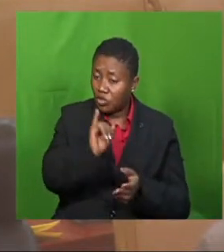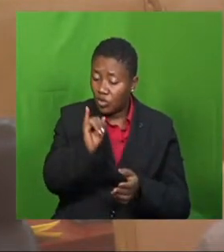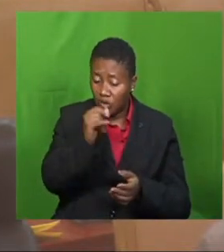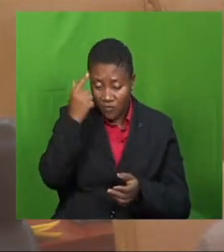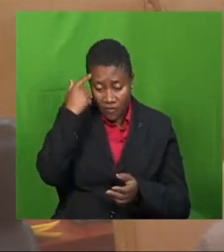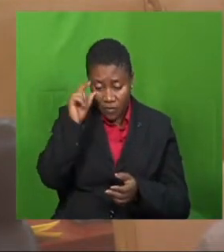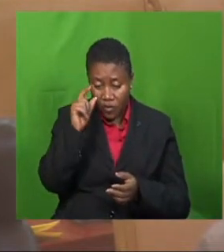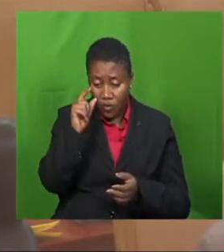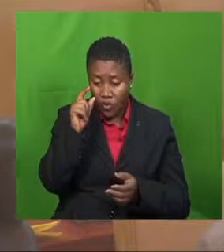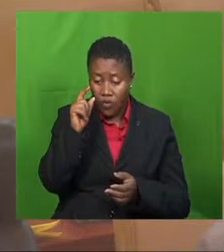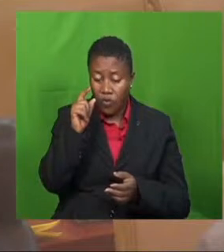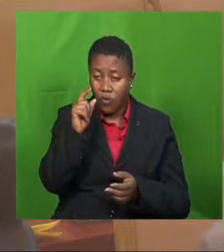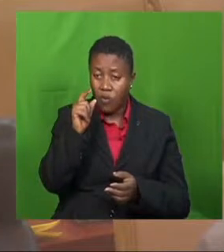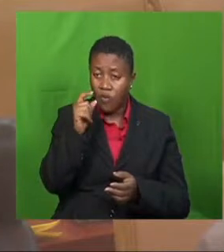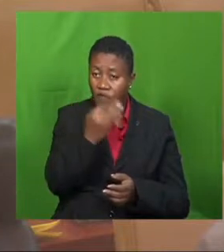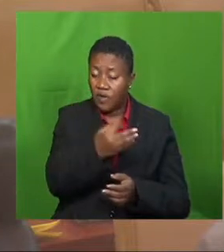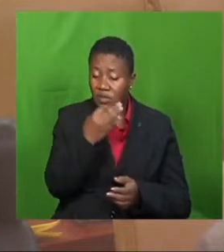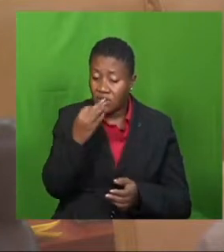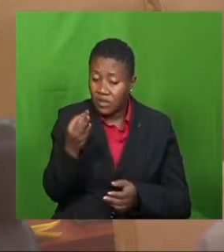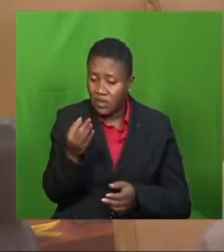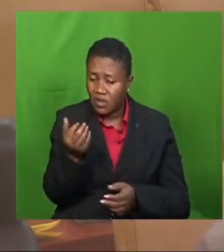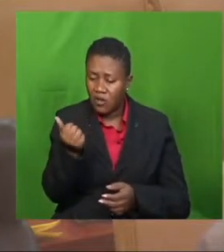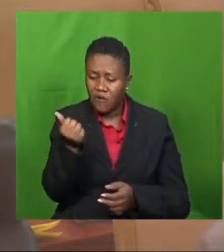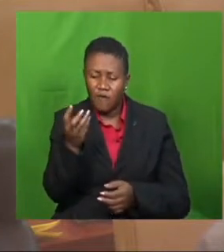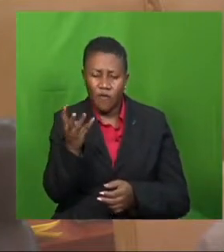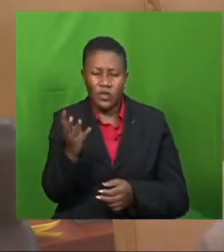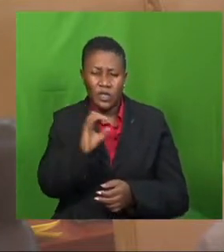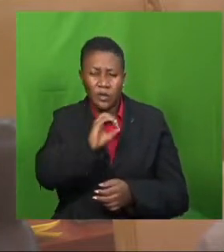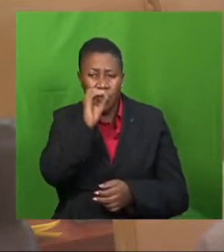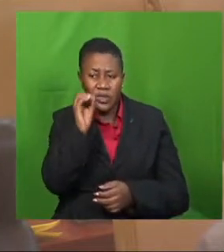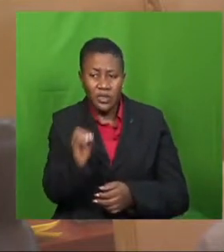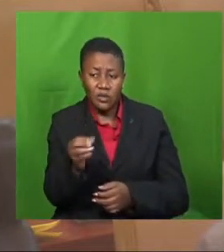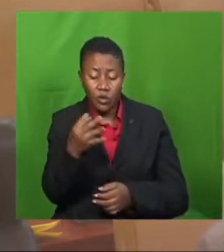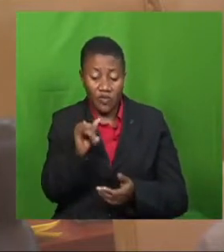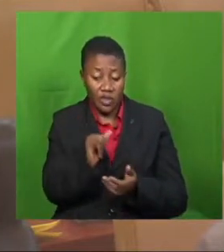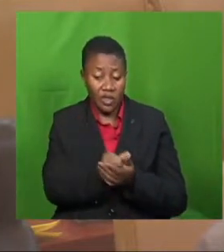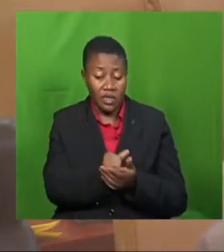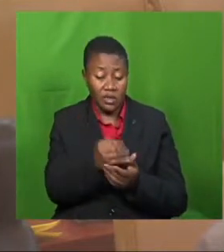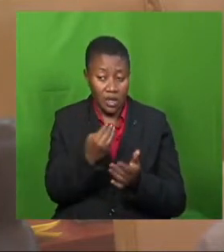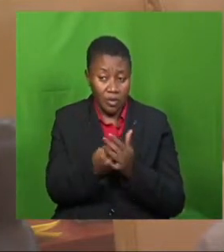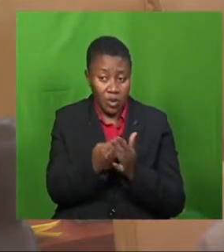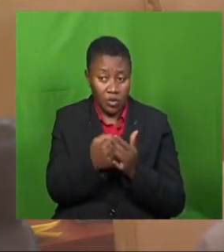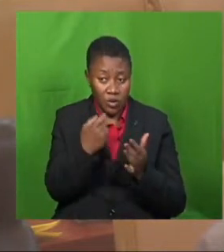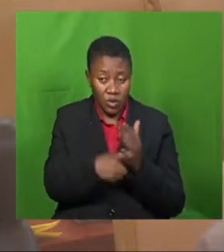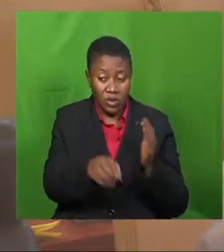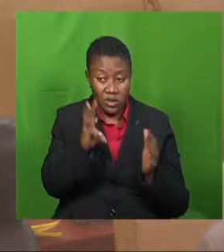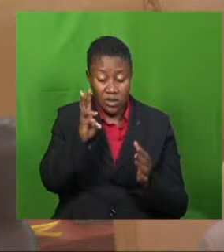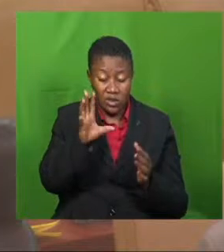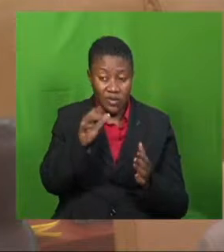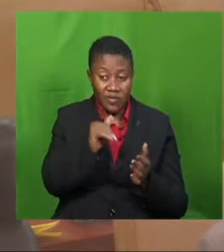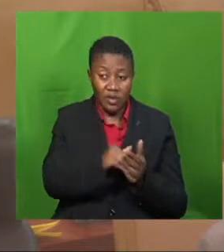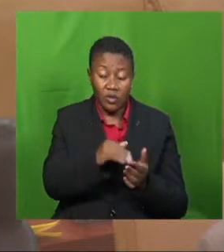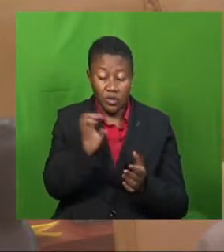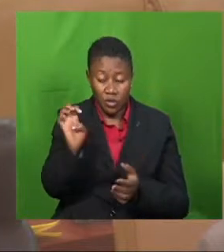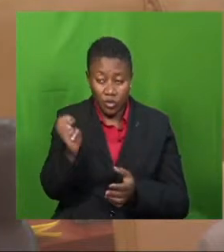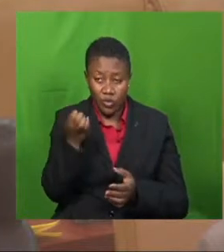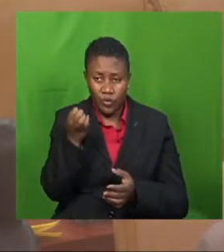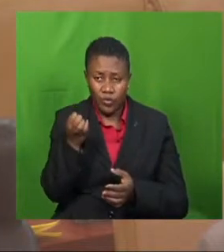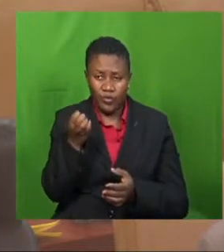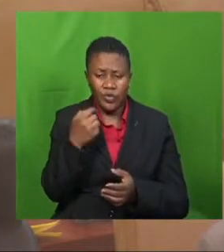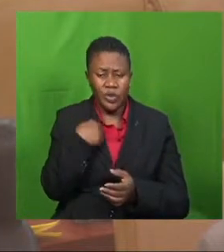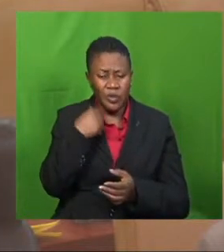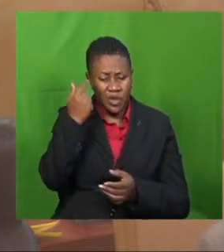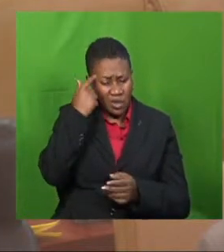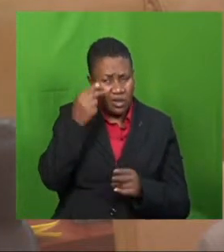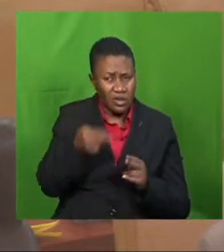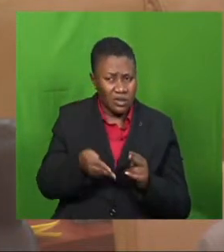alone is 14% of the loan amount. I recognize that this is high, but I will only urge the Ministry